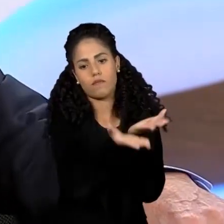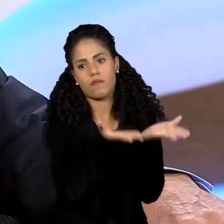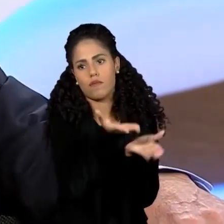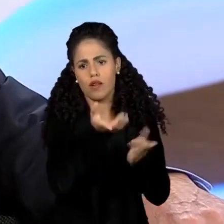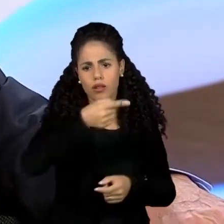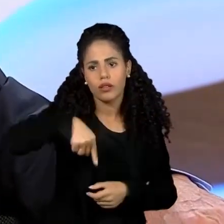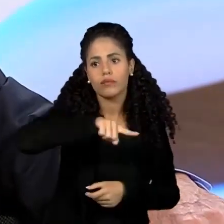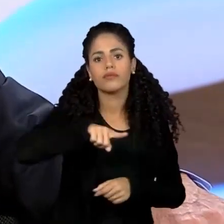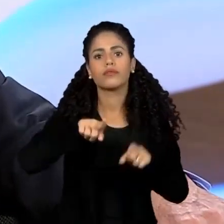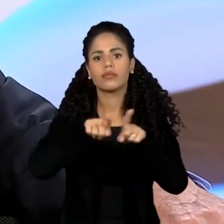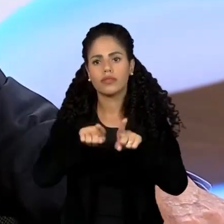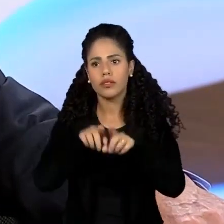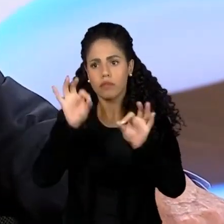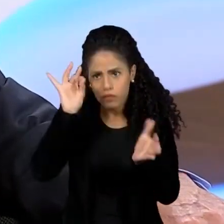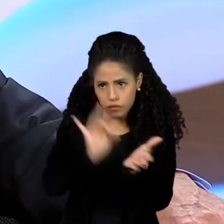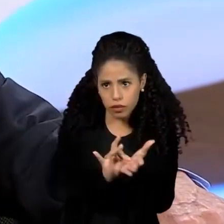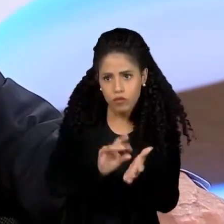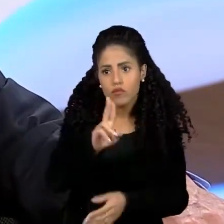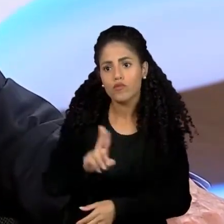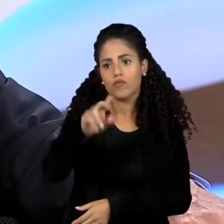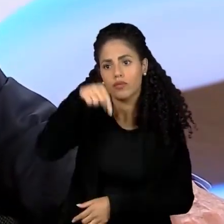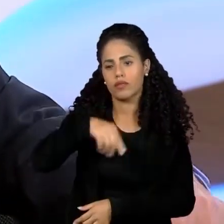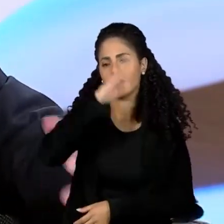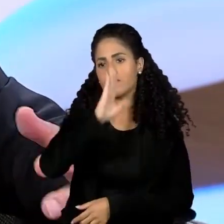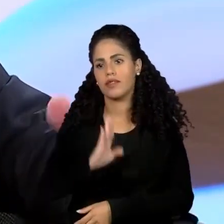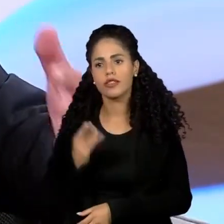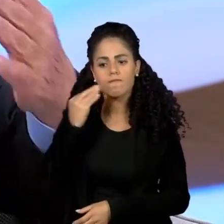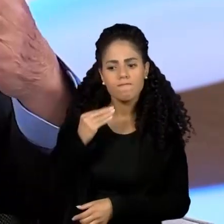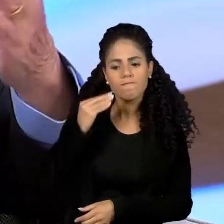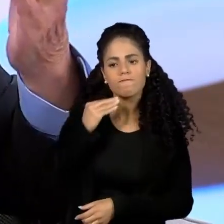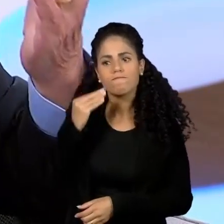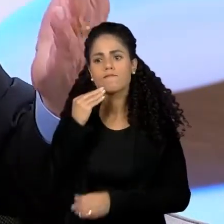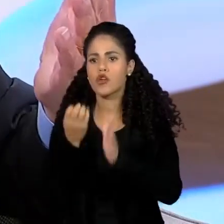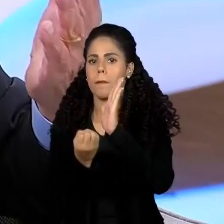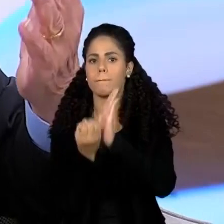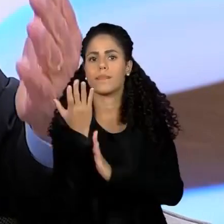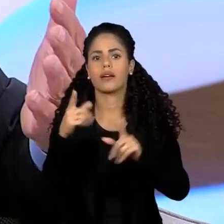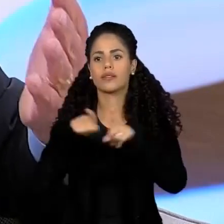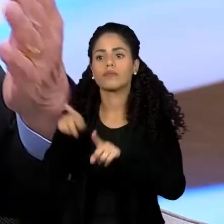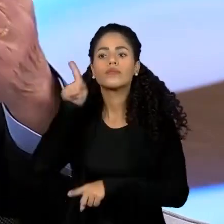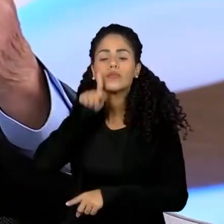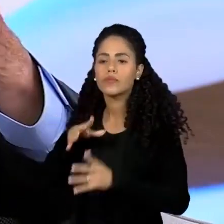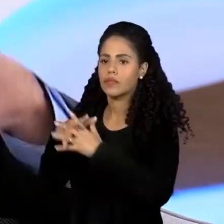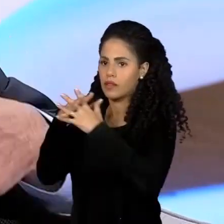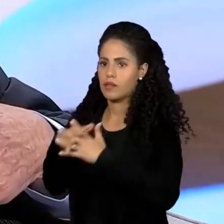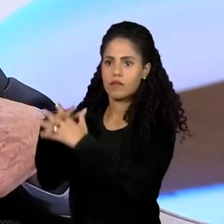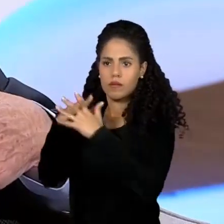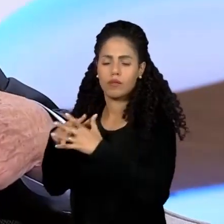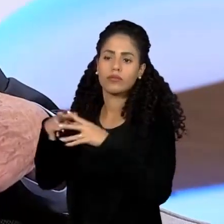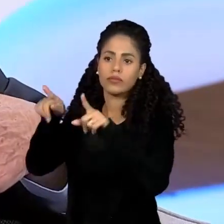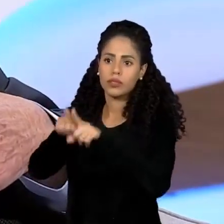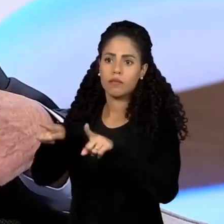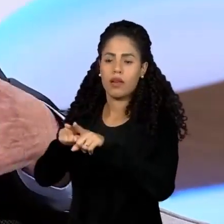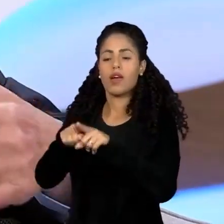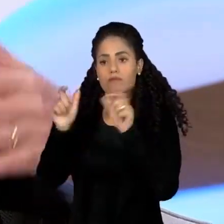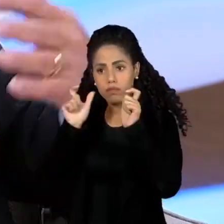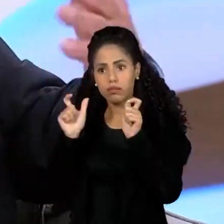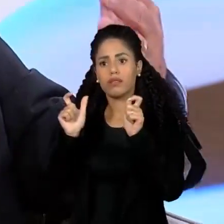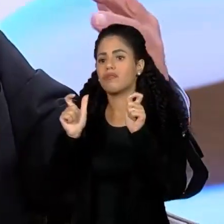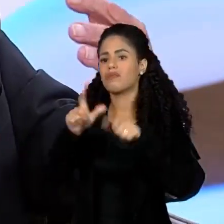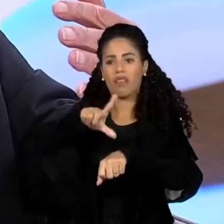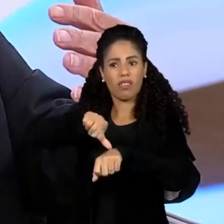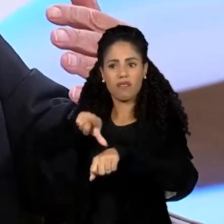Brazil has done a lot of work in this area. The United States, not surprisingly, lags behind because